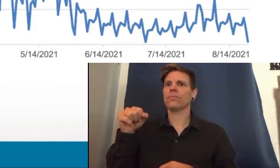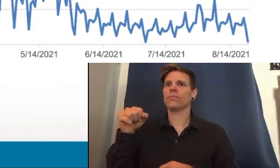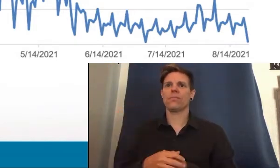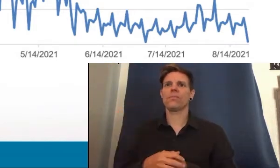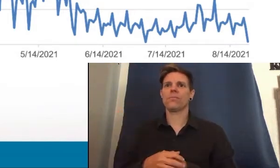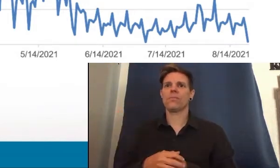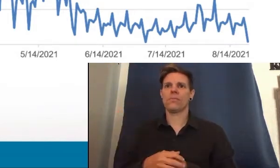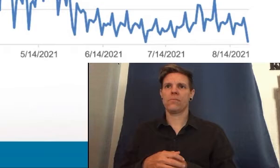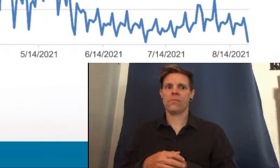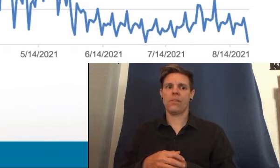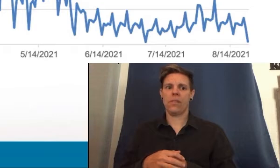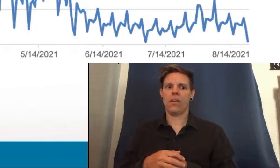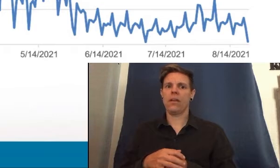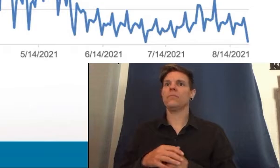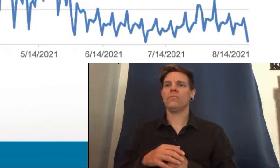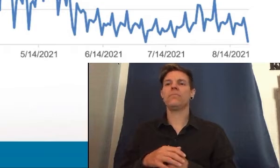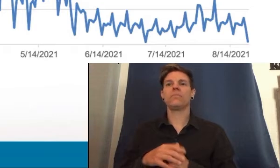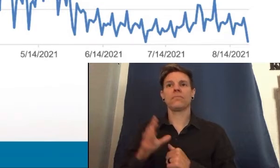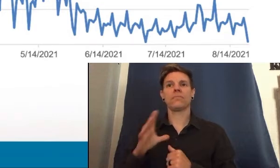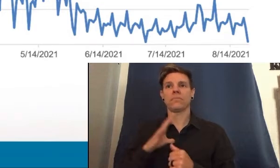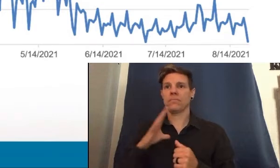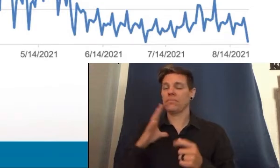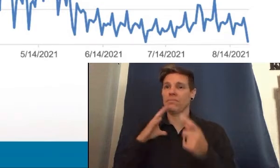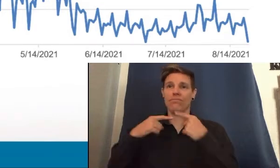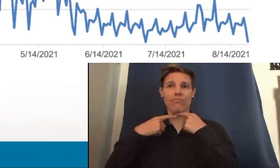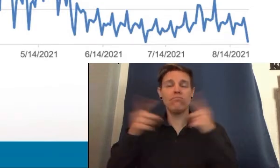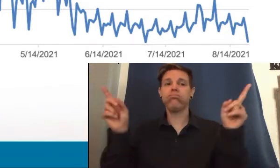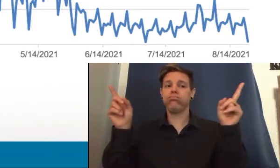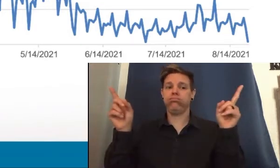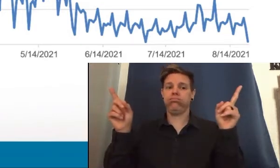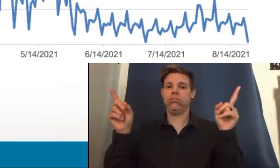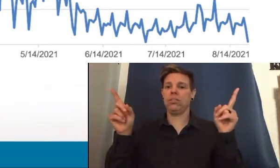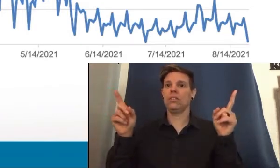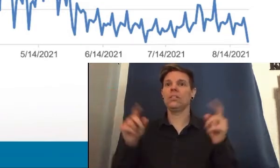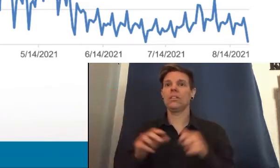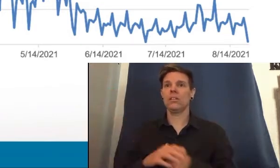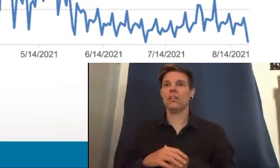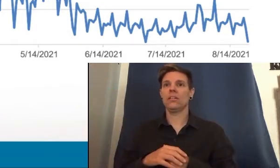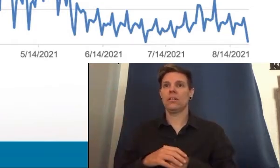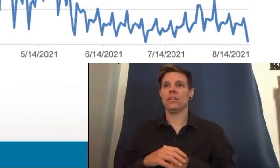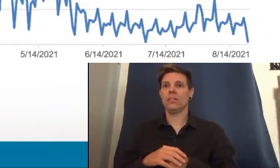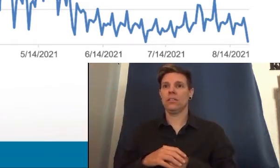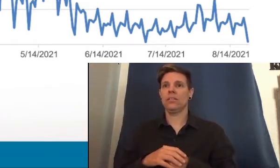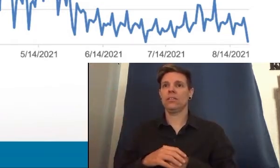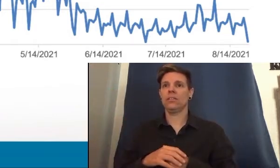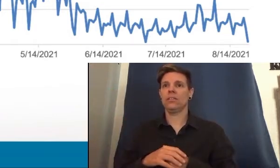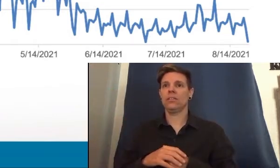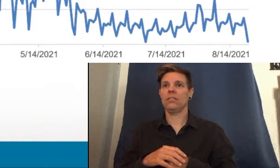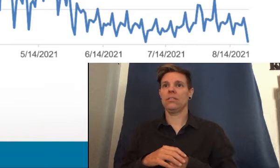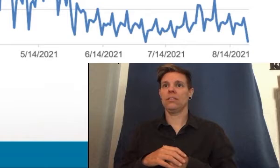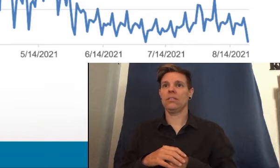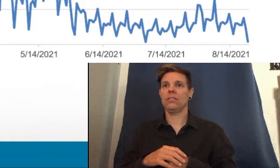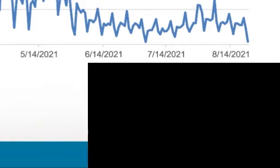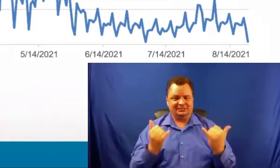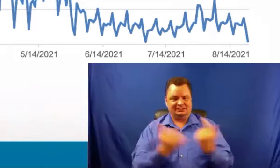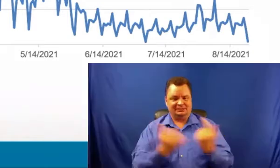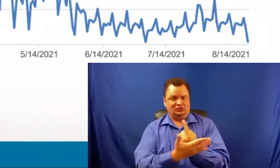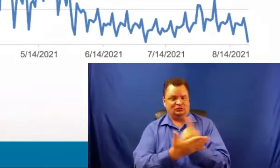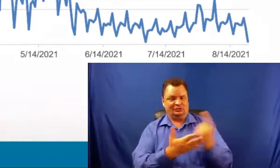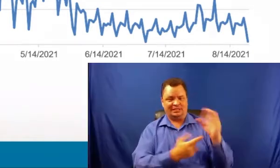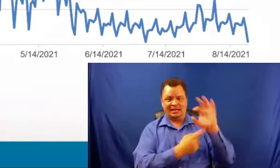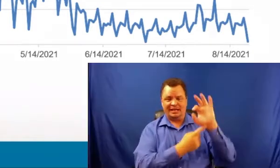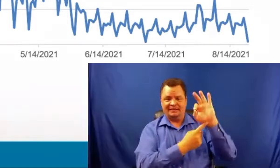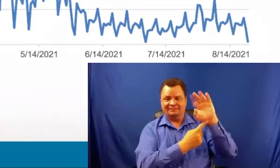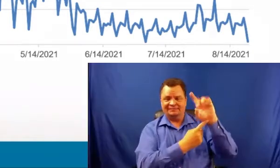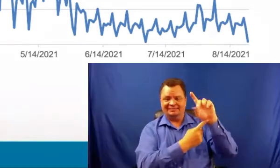the efficacy of these vaccines. This week, we have the FDA approving fully the Pfizer vaccine, and